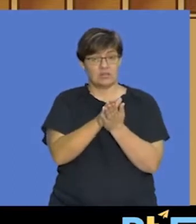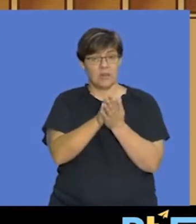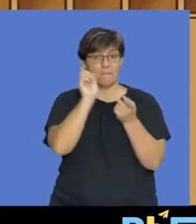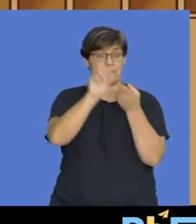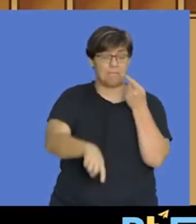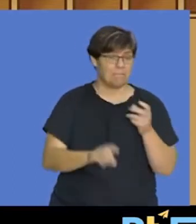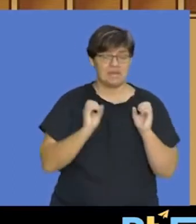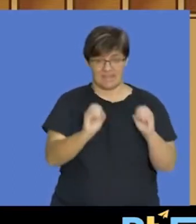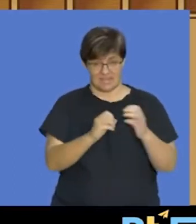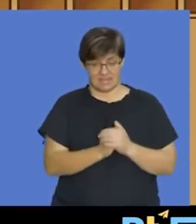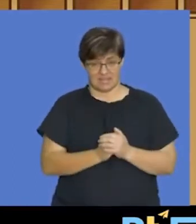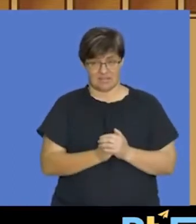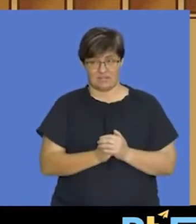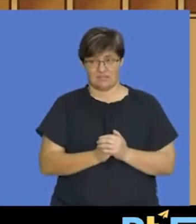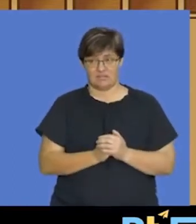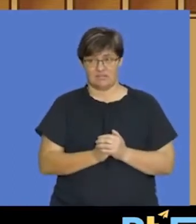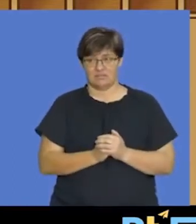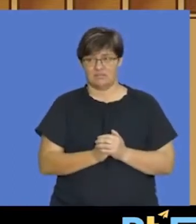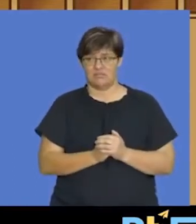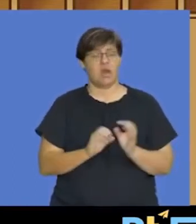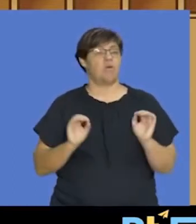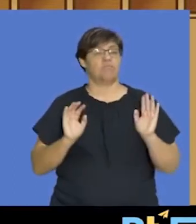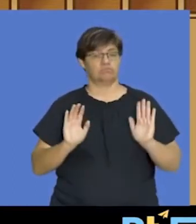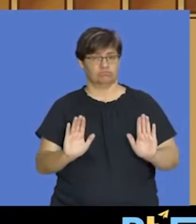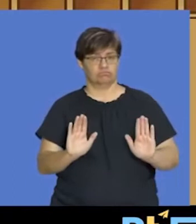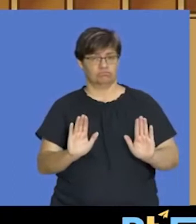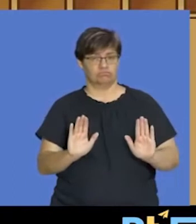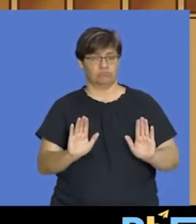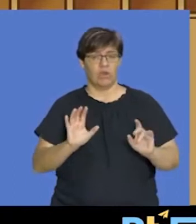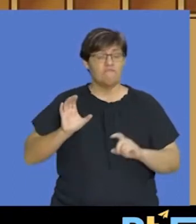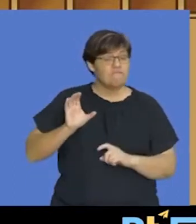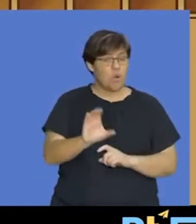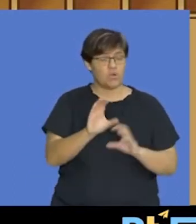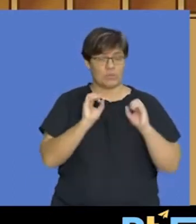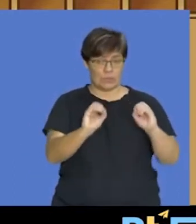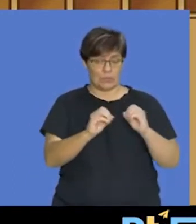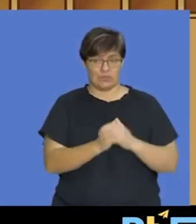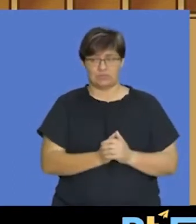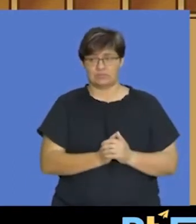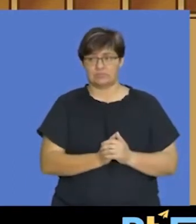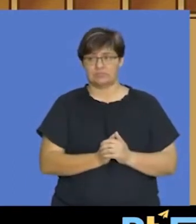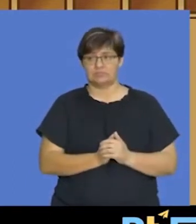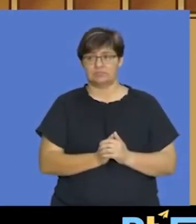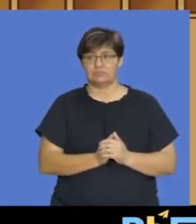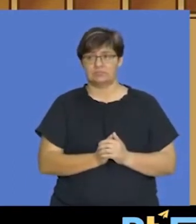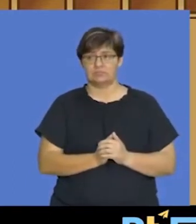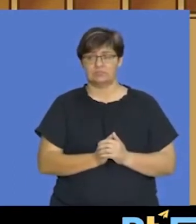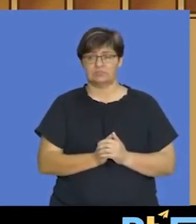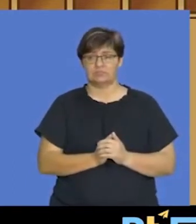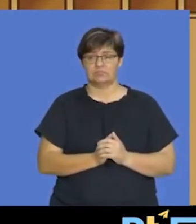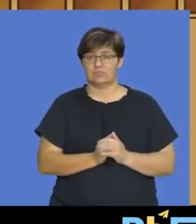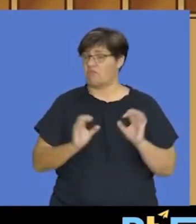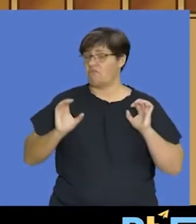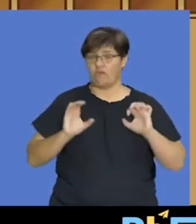there's no force, so he doesn't apply any force, so I'm going to make that 0. Let's just go, whoopsie, wrong way. Doesn't matter. There's